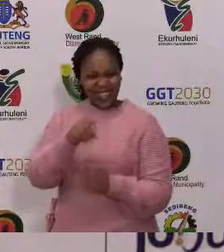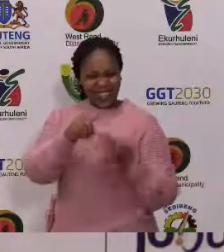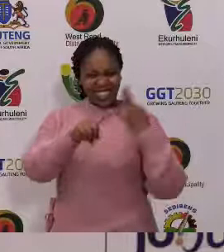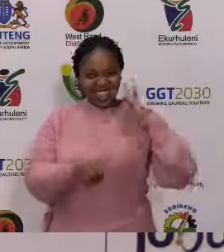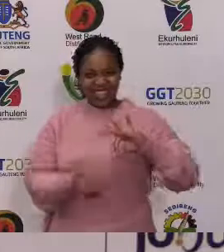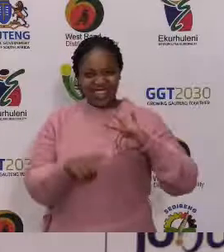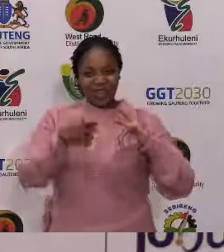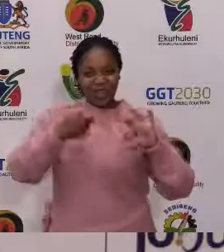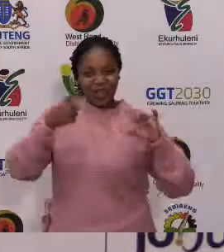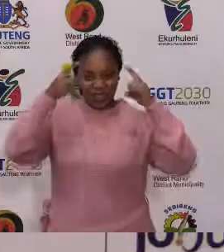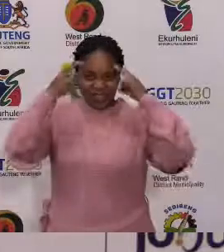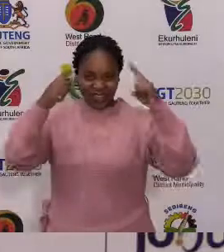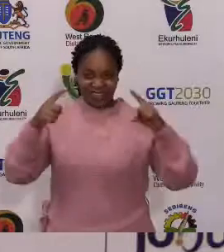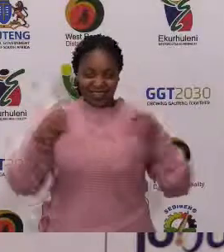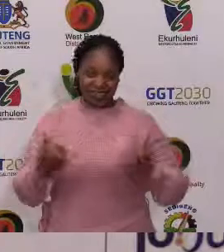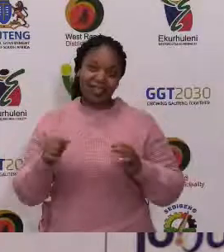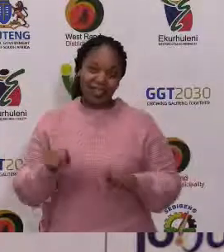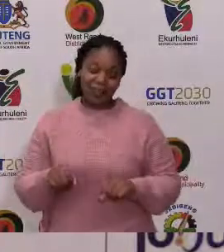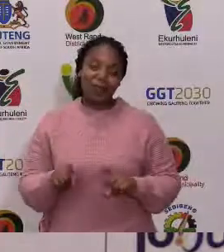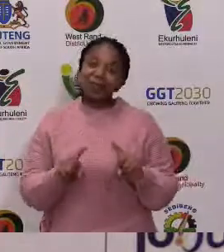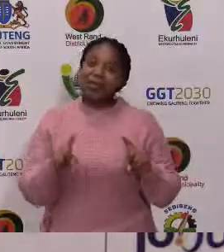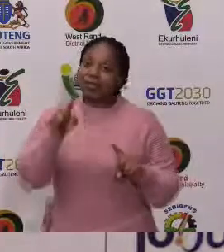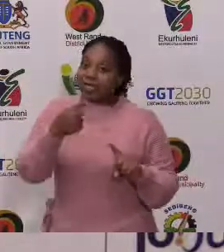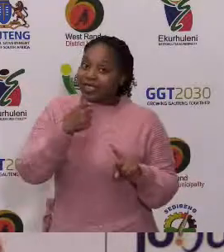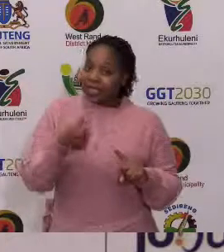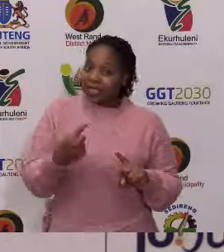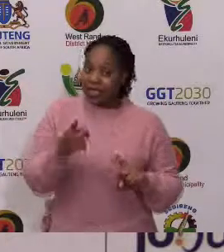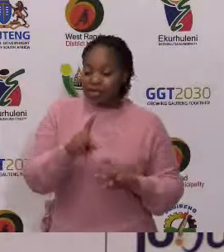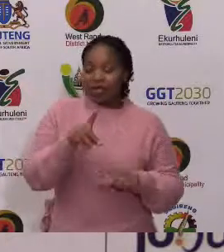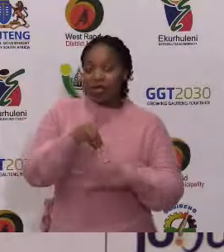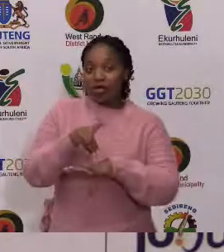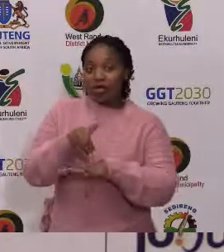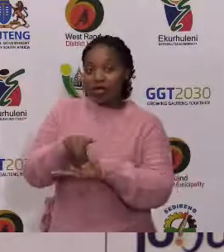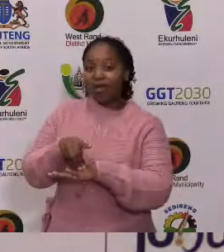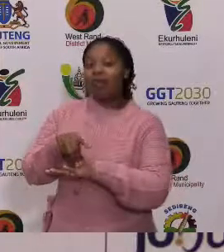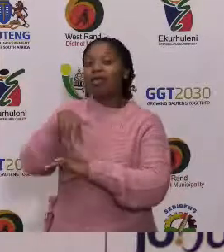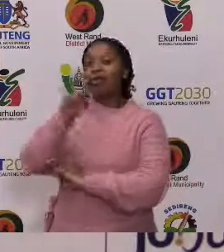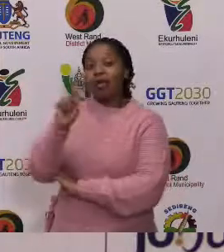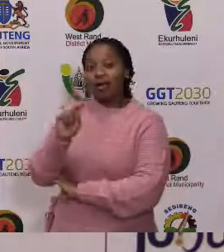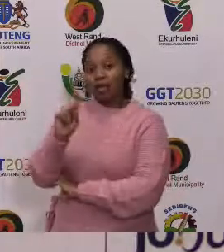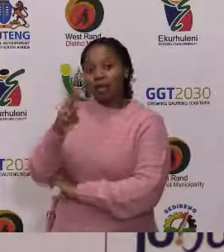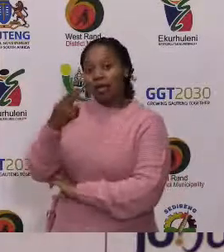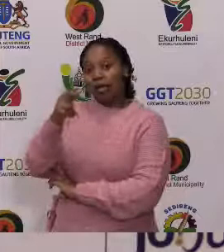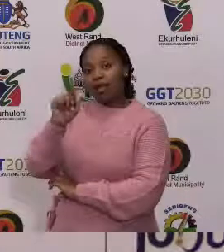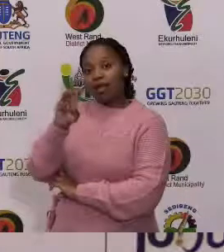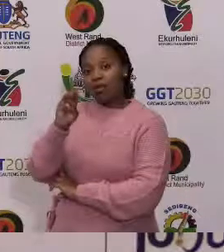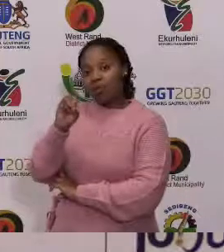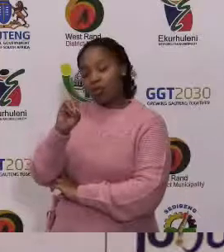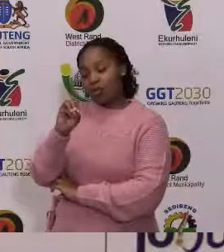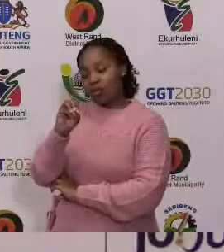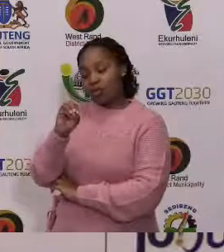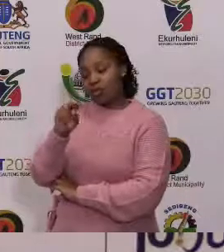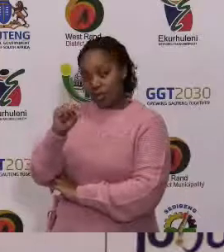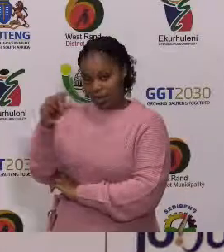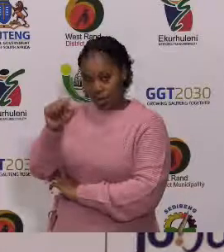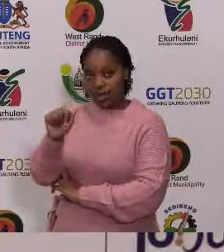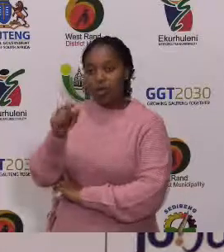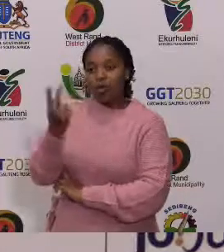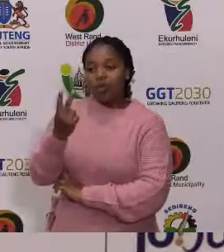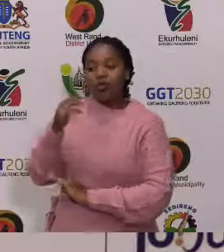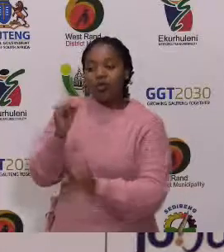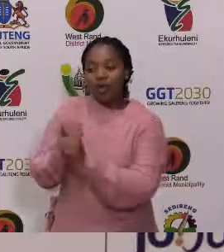But we should say, Dr. Kaunga, that you also work with the